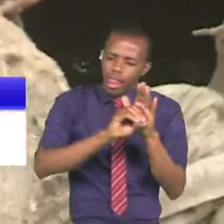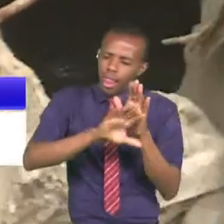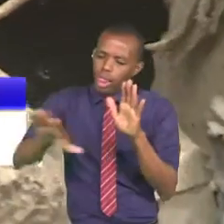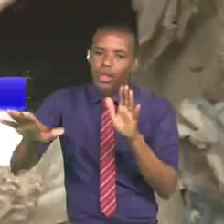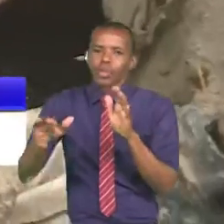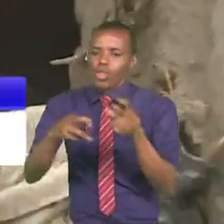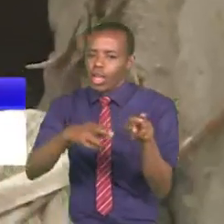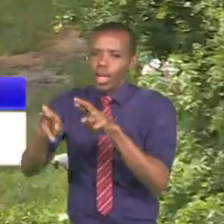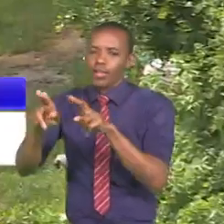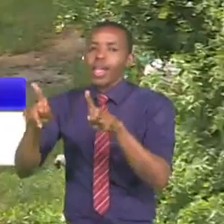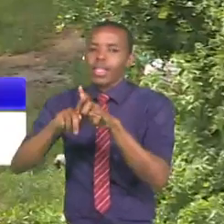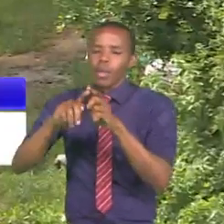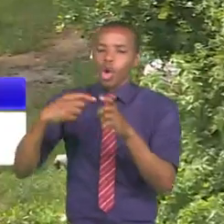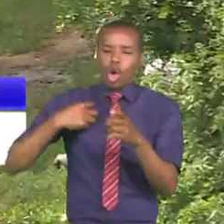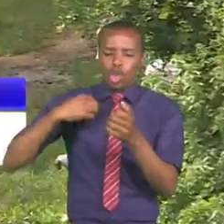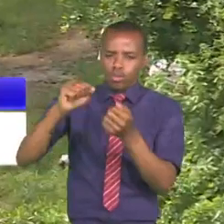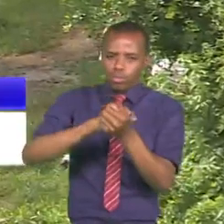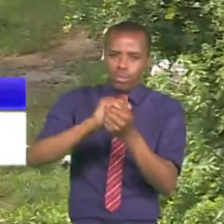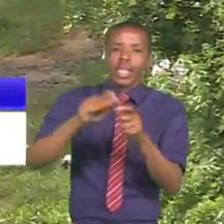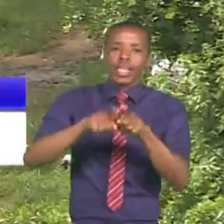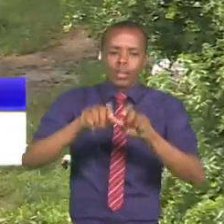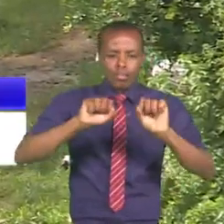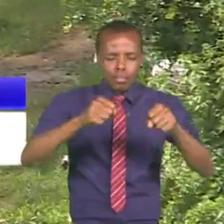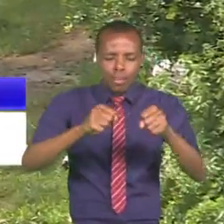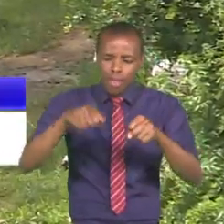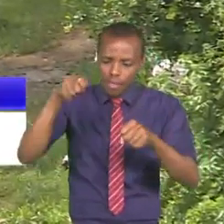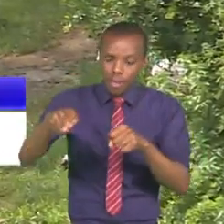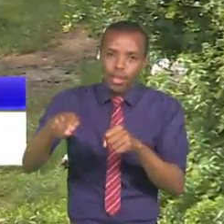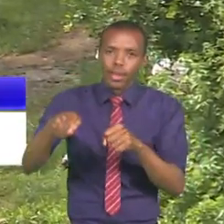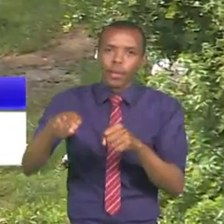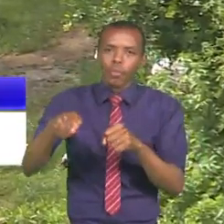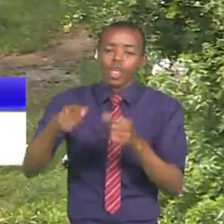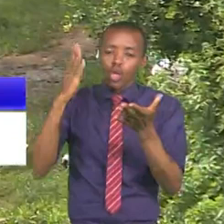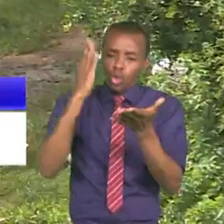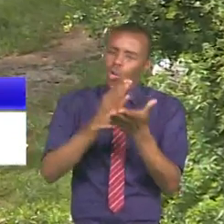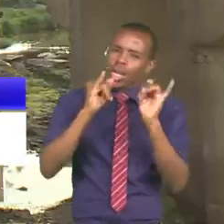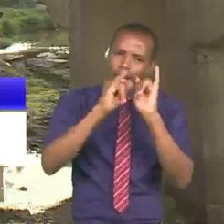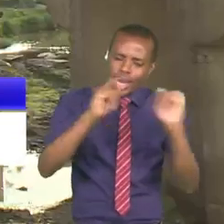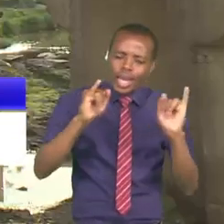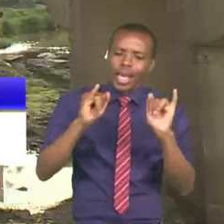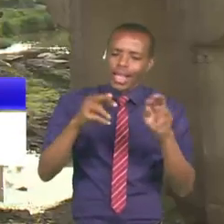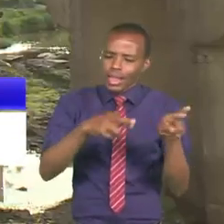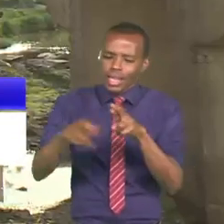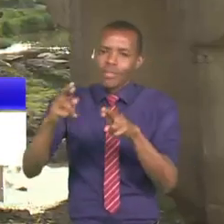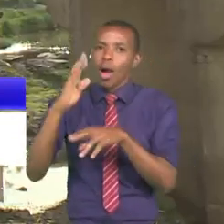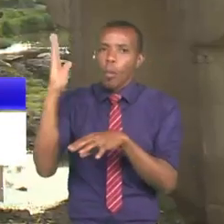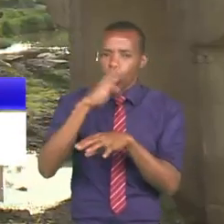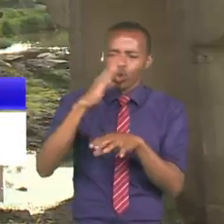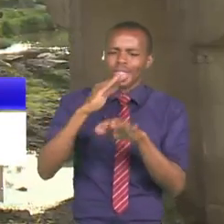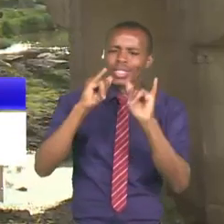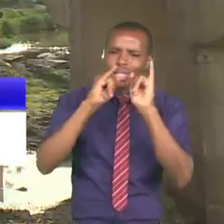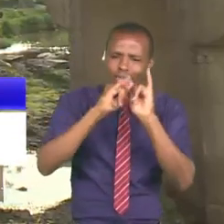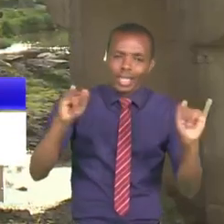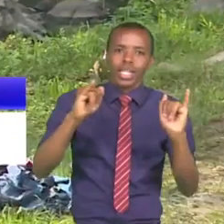the river and washing of clothes and motorcycles at the water source, it was clear that Mbagathi River pollution is purely